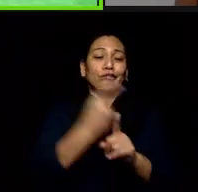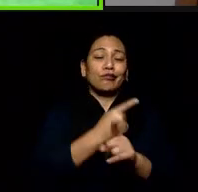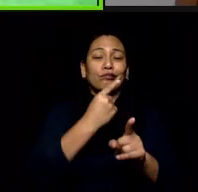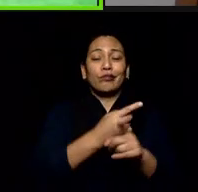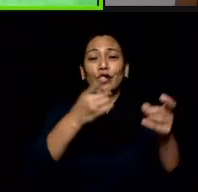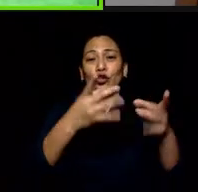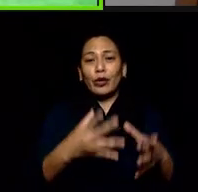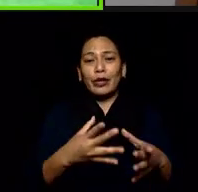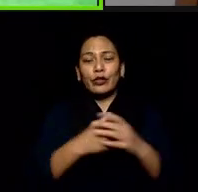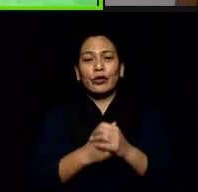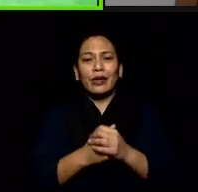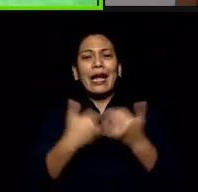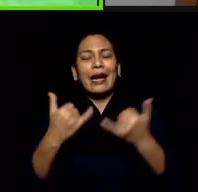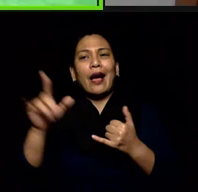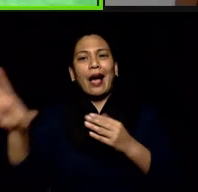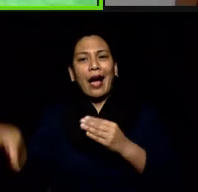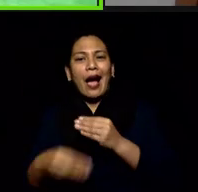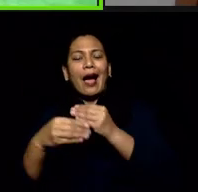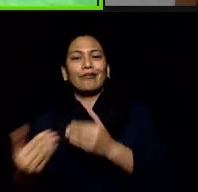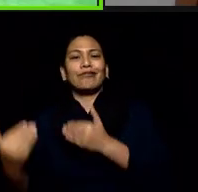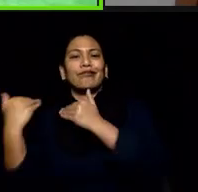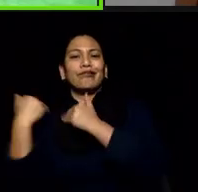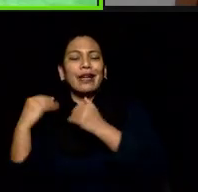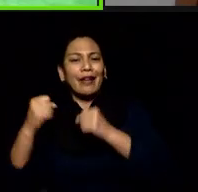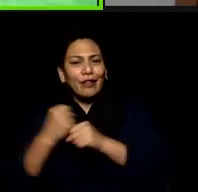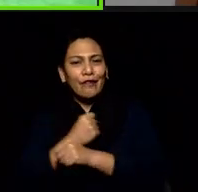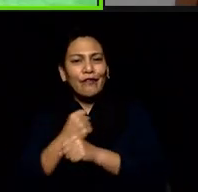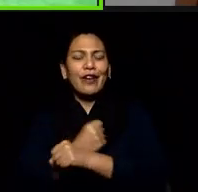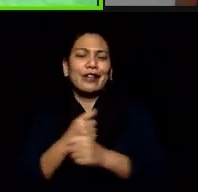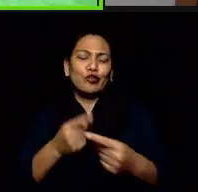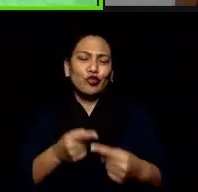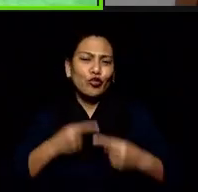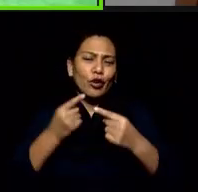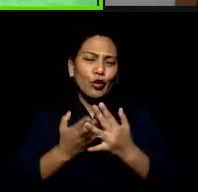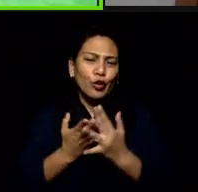Mm-hmm. He's there to have to do the fight, to do the struggle, to do the whatever.